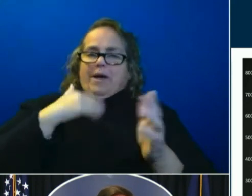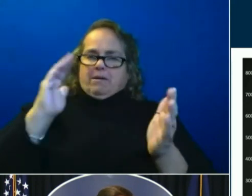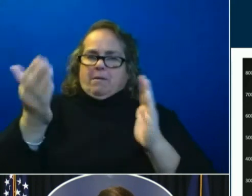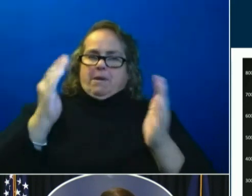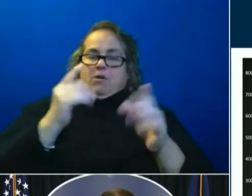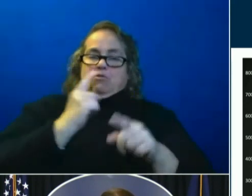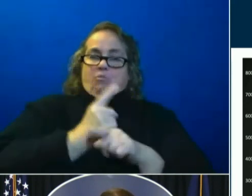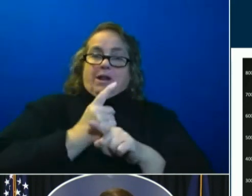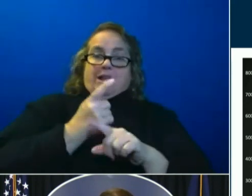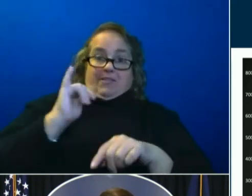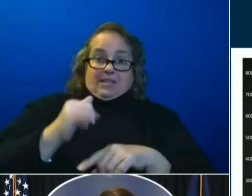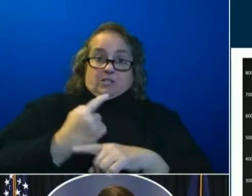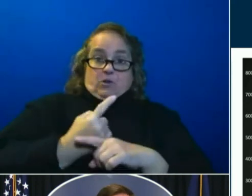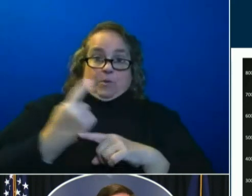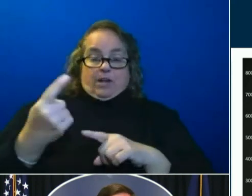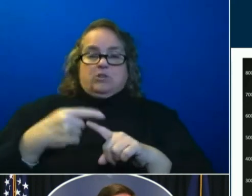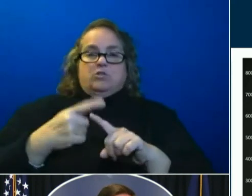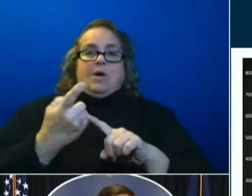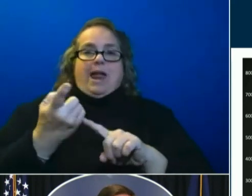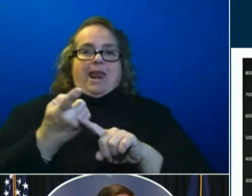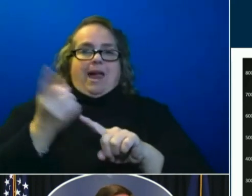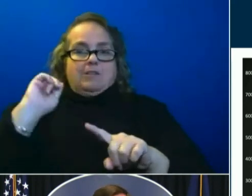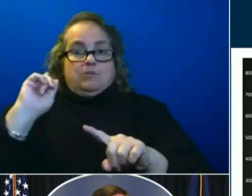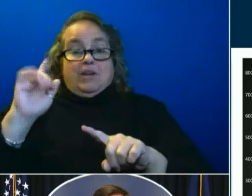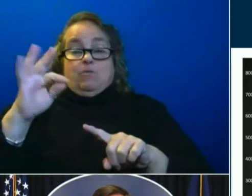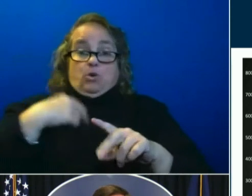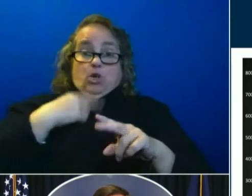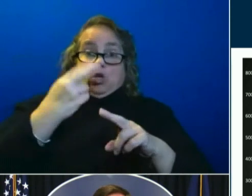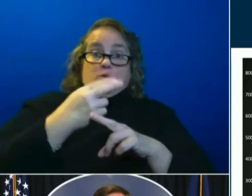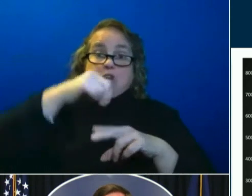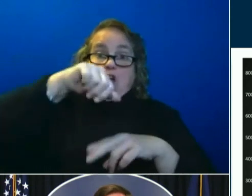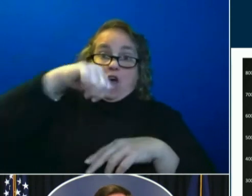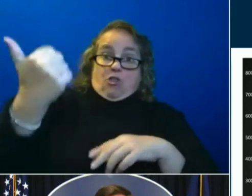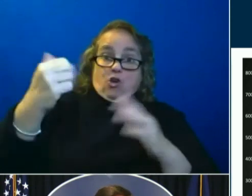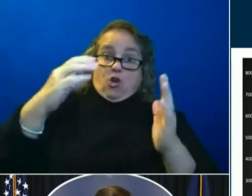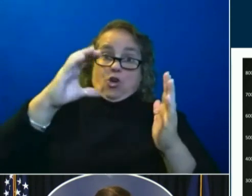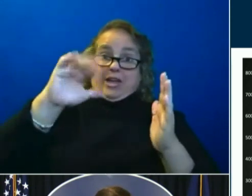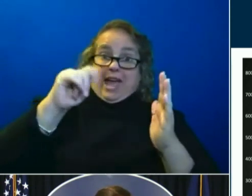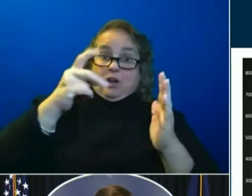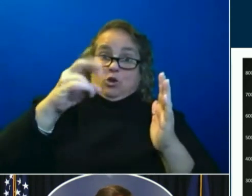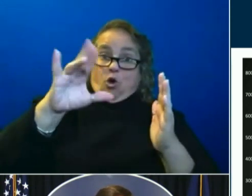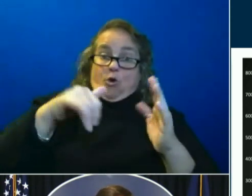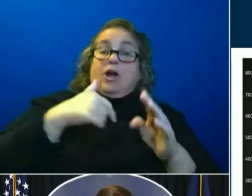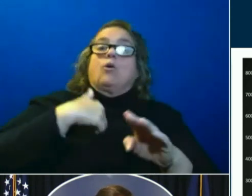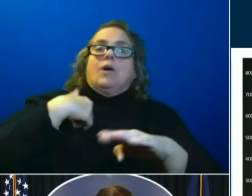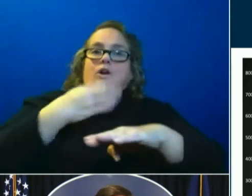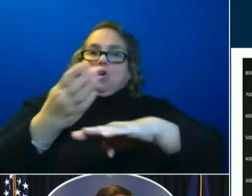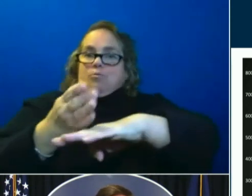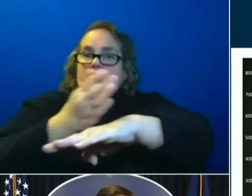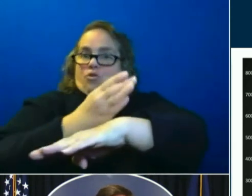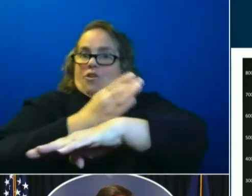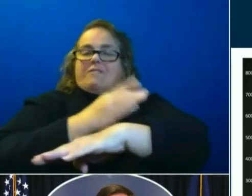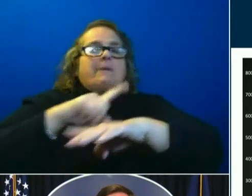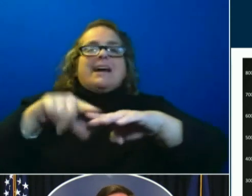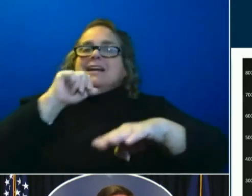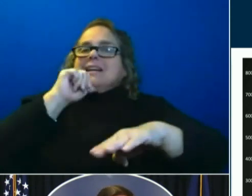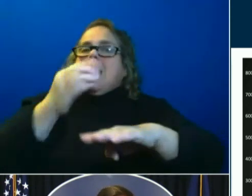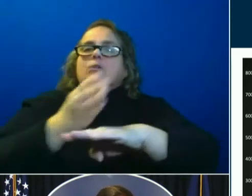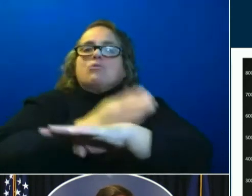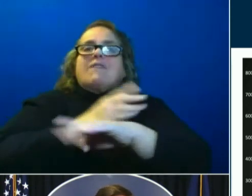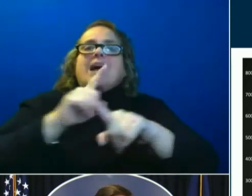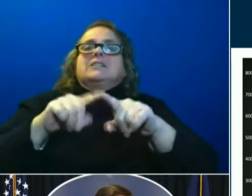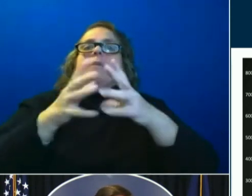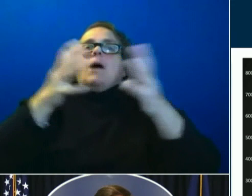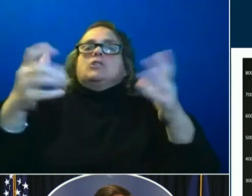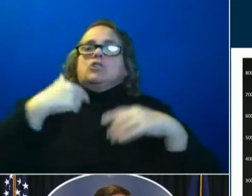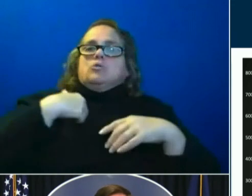the other category, we will have improved. Again, we won't have improved as much as we'd like, but each of the last 3 weeks has